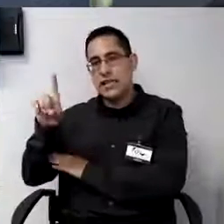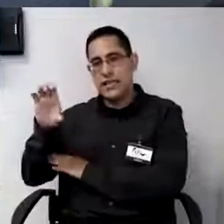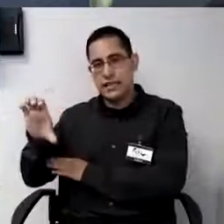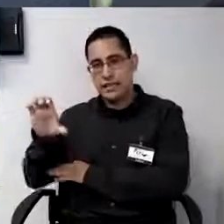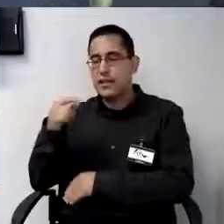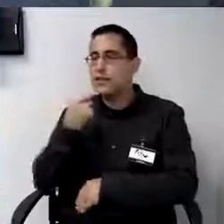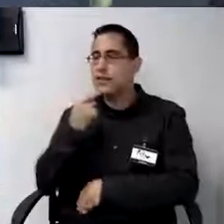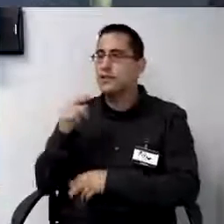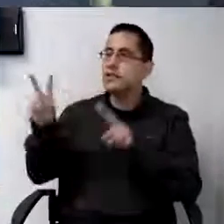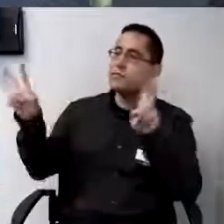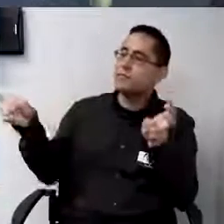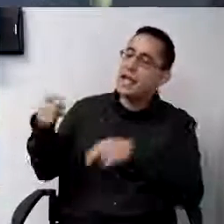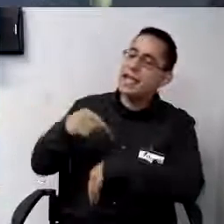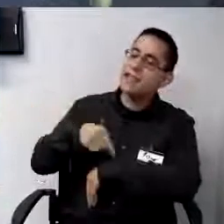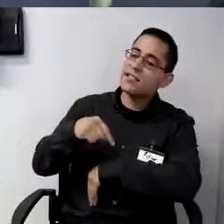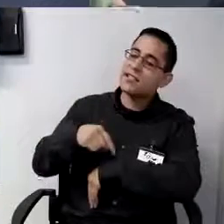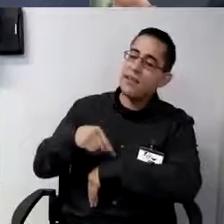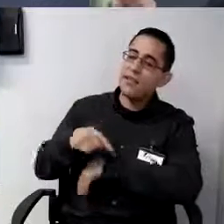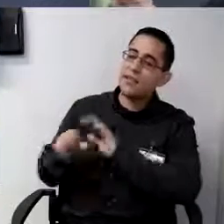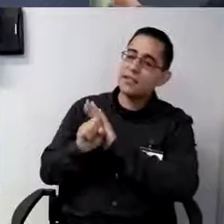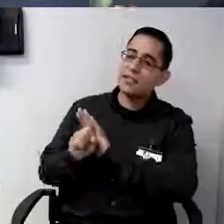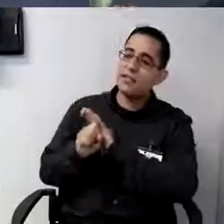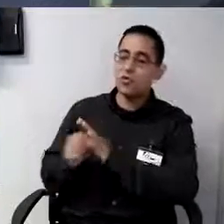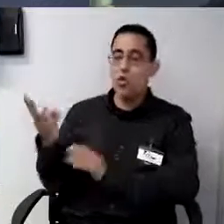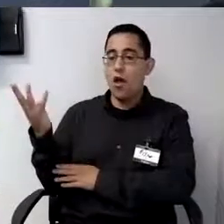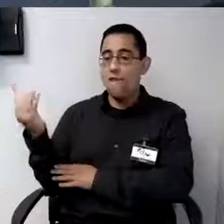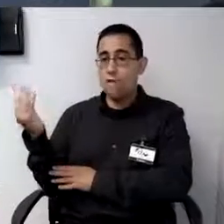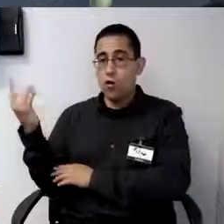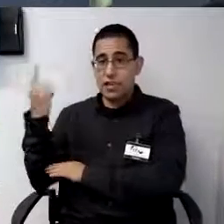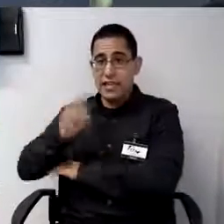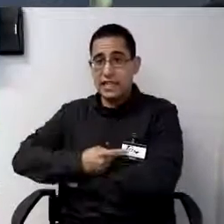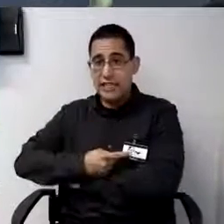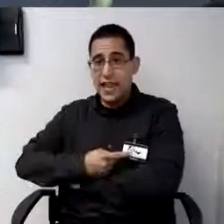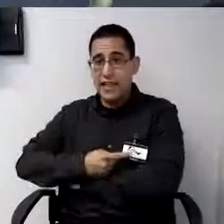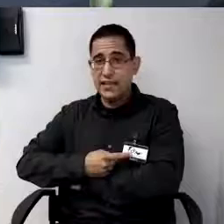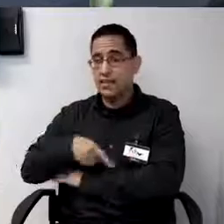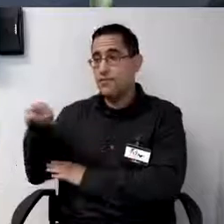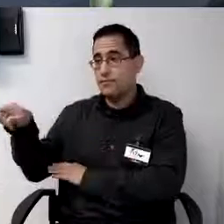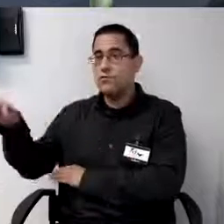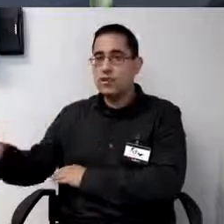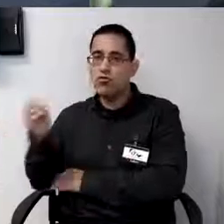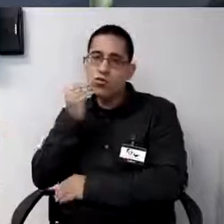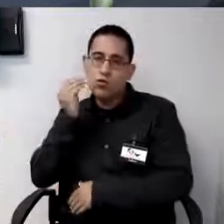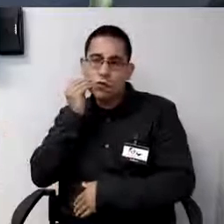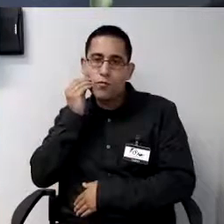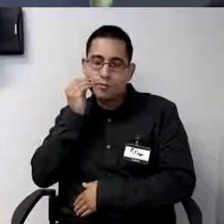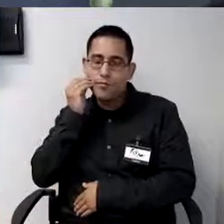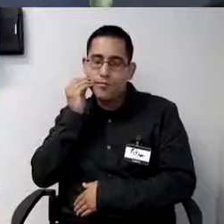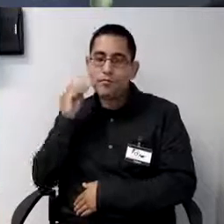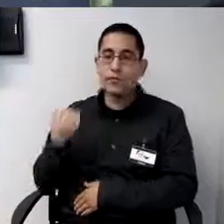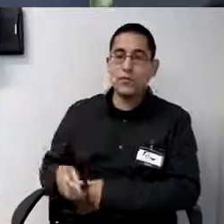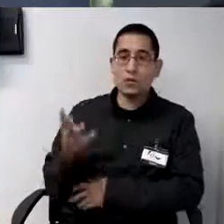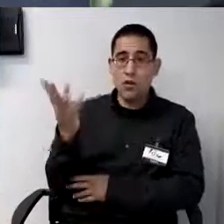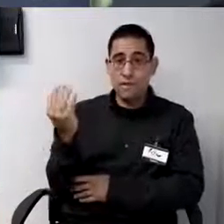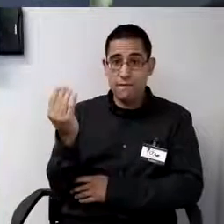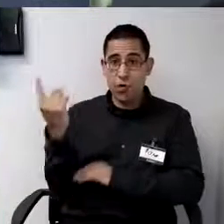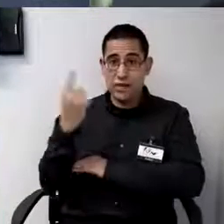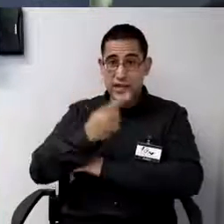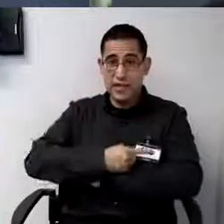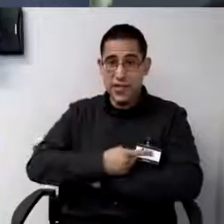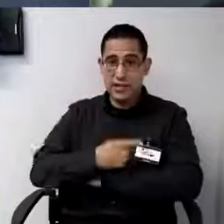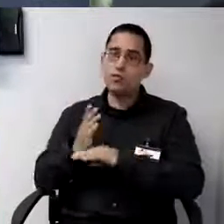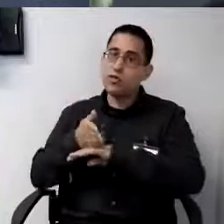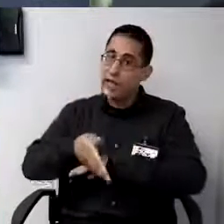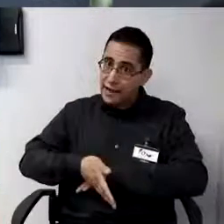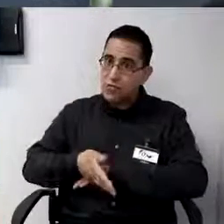symptoms. So 14 days quarantine, you have to be symptom-free for so many days, fever-free, without